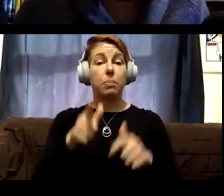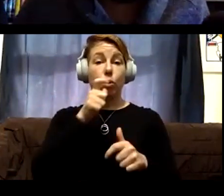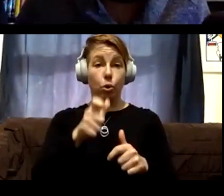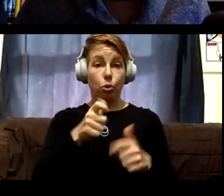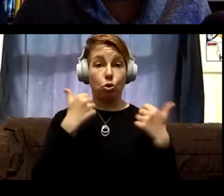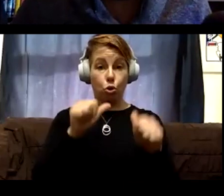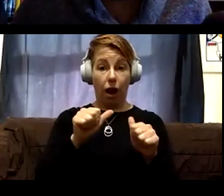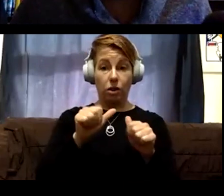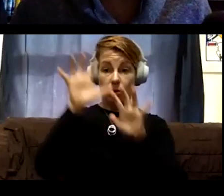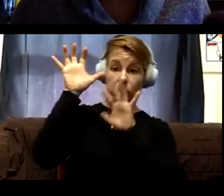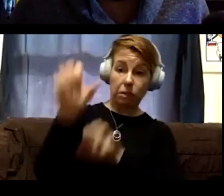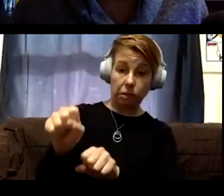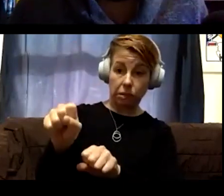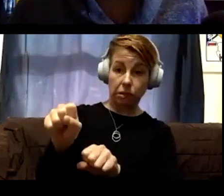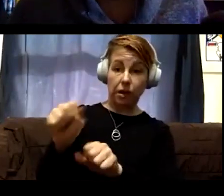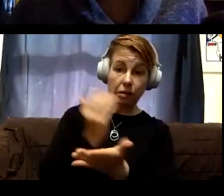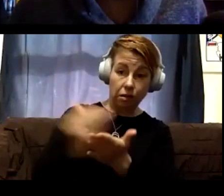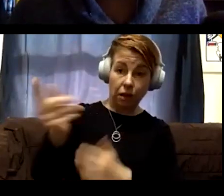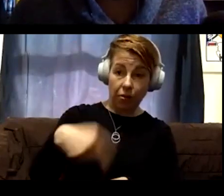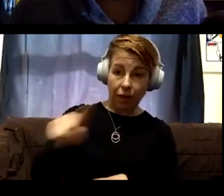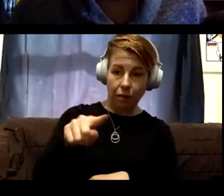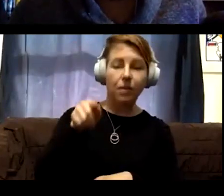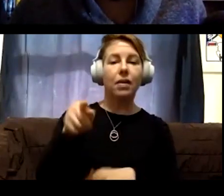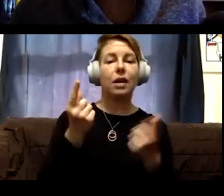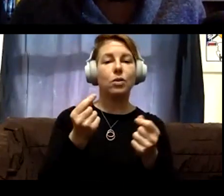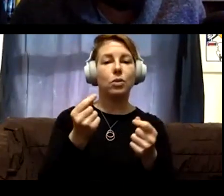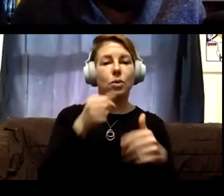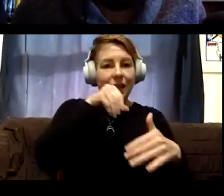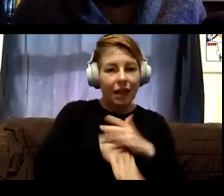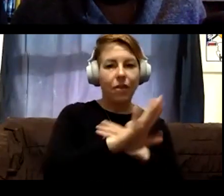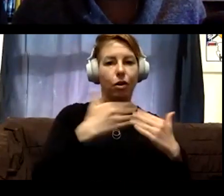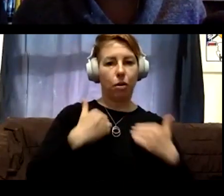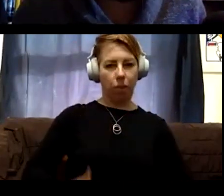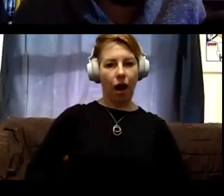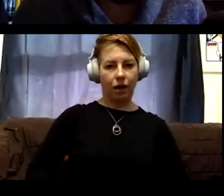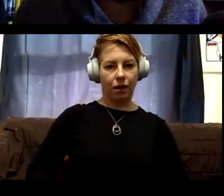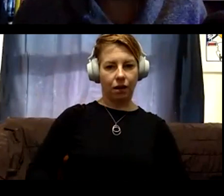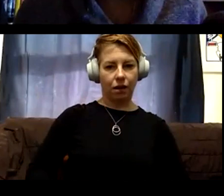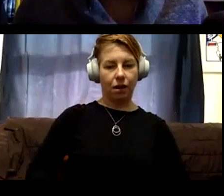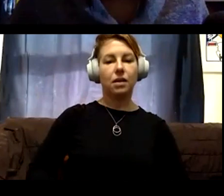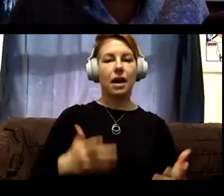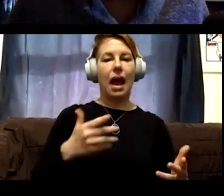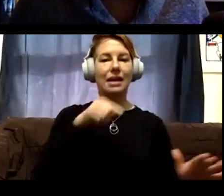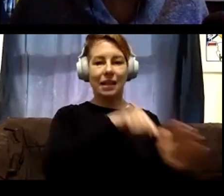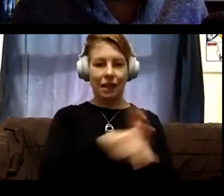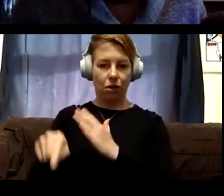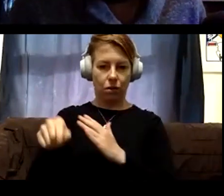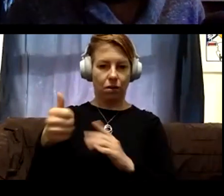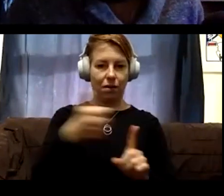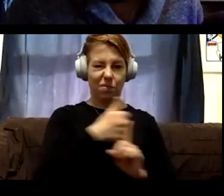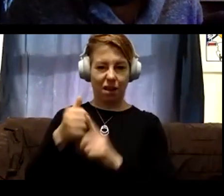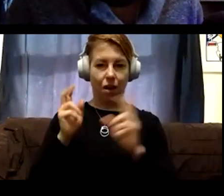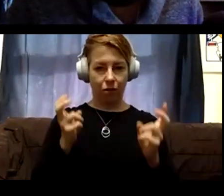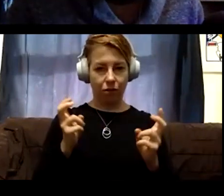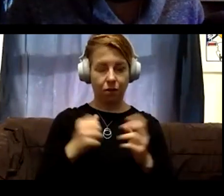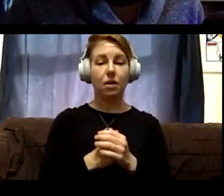Suddenly, in a world of interstellar travel and oversized bear cats and clones, are shapeshifters